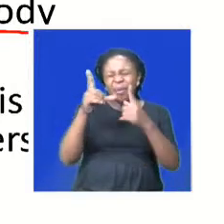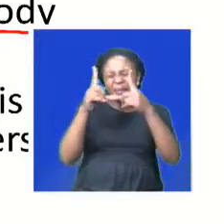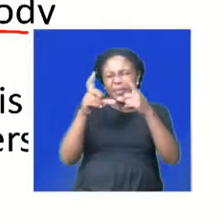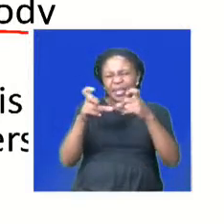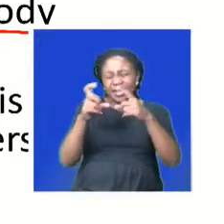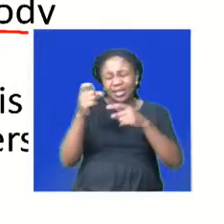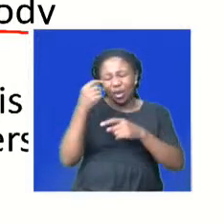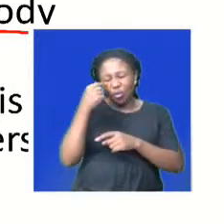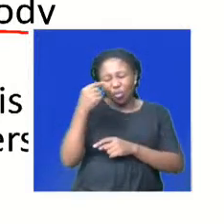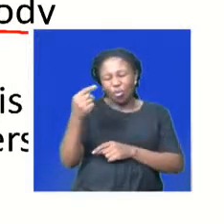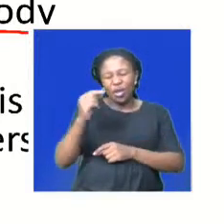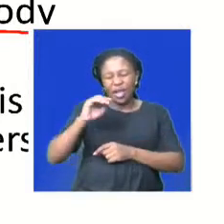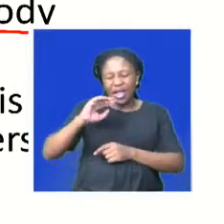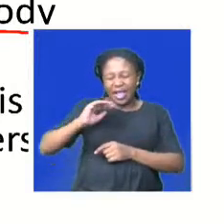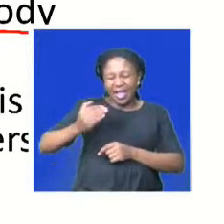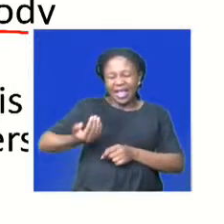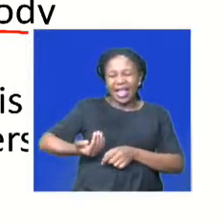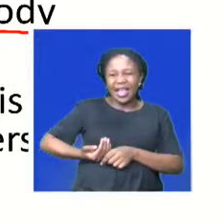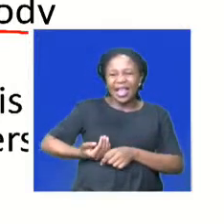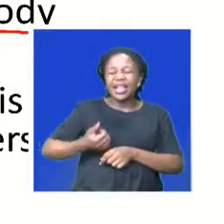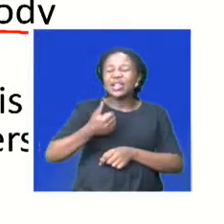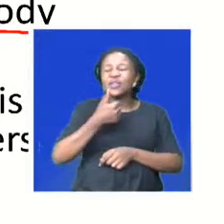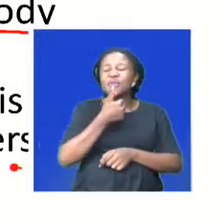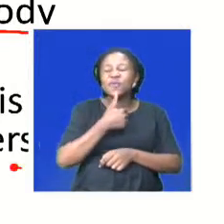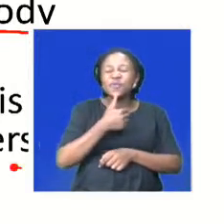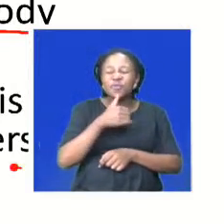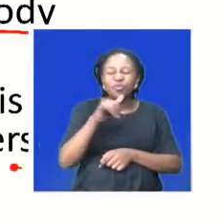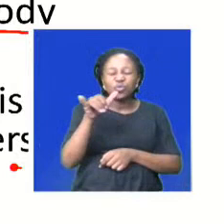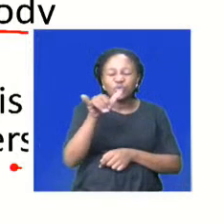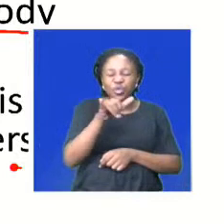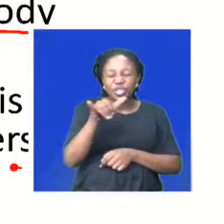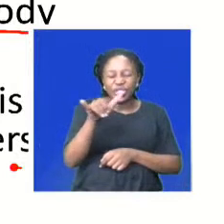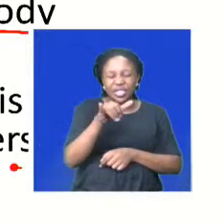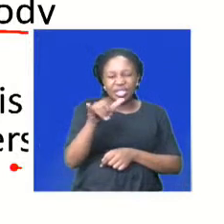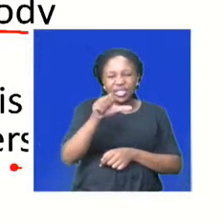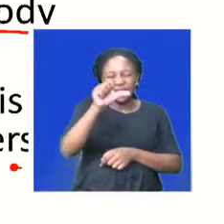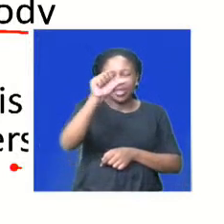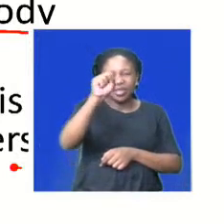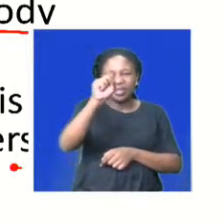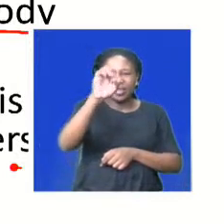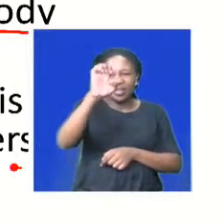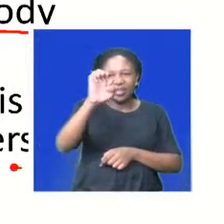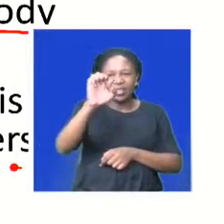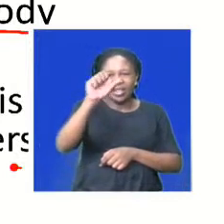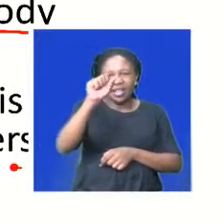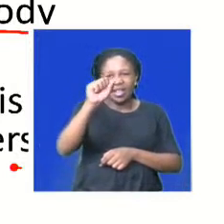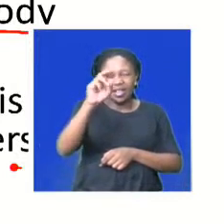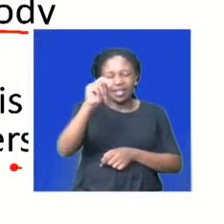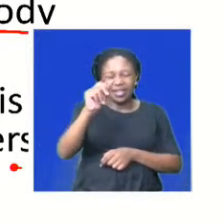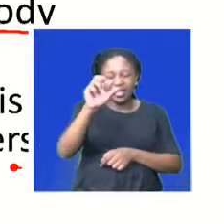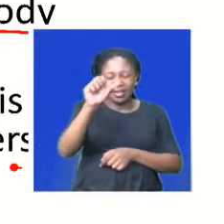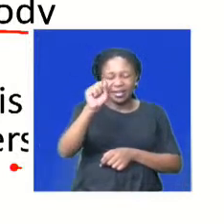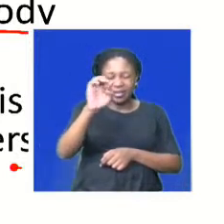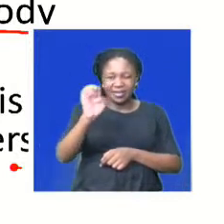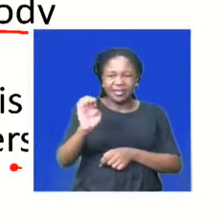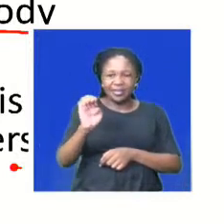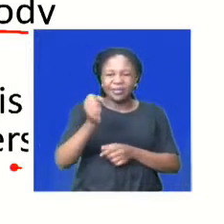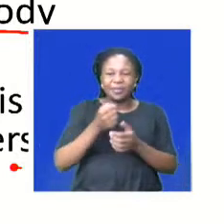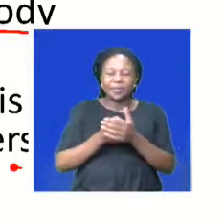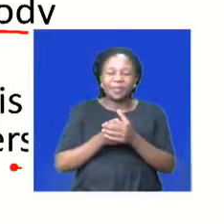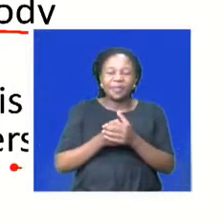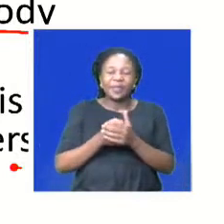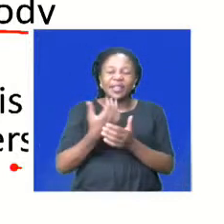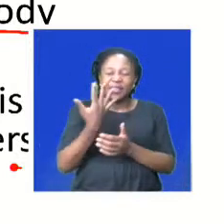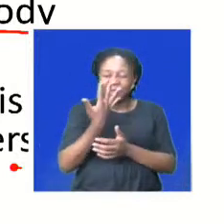using, and then you trace the missing letters to finish the sentences.